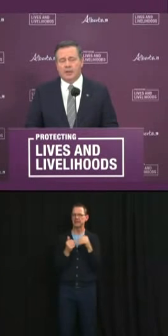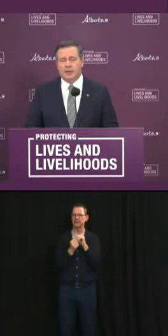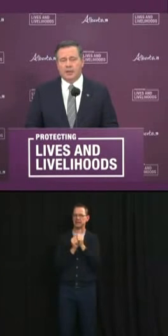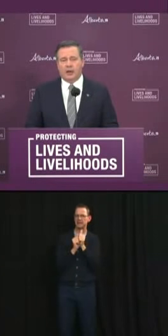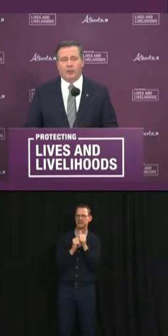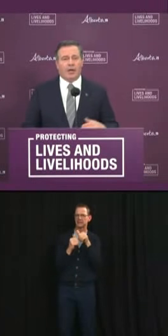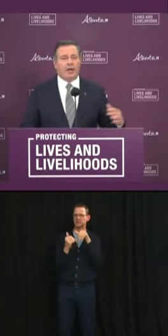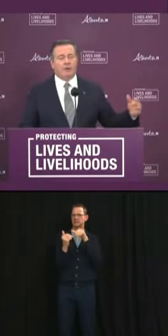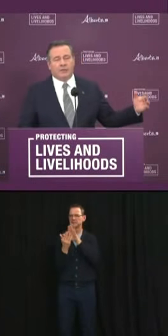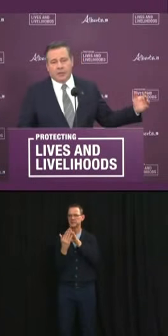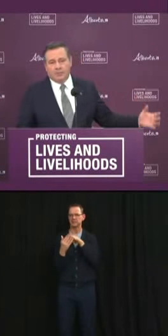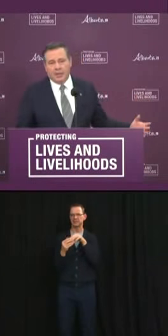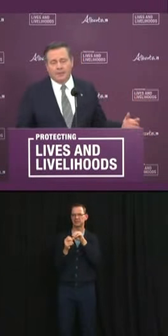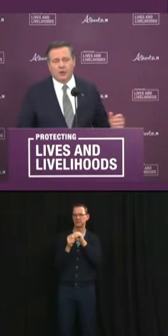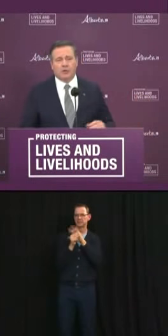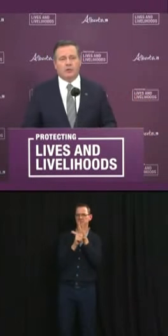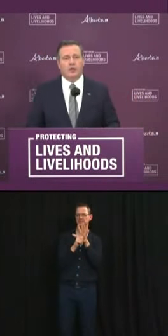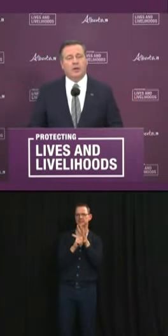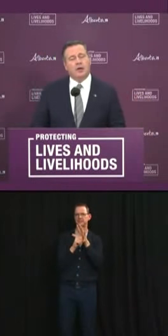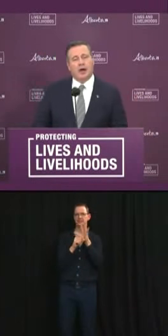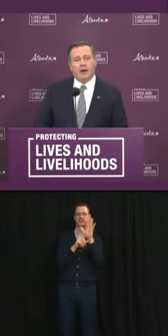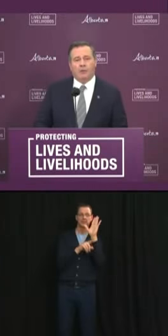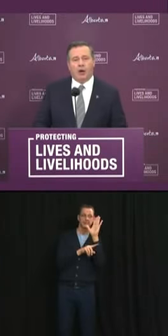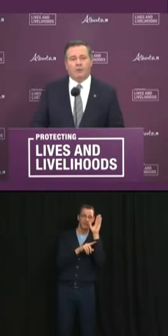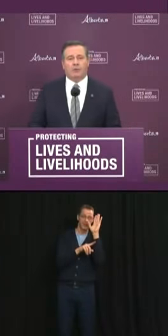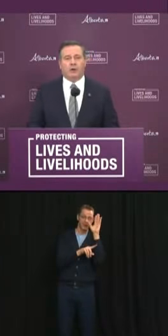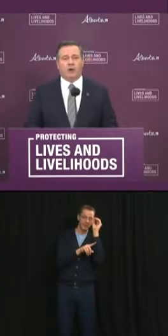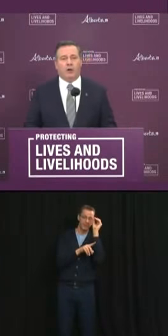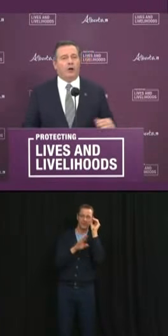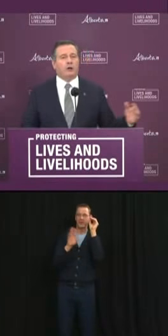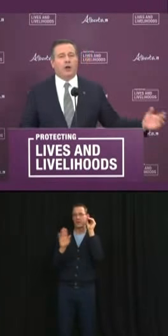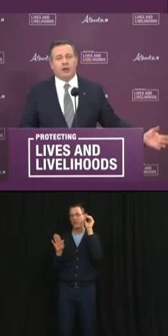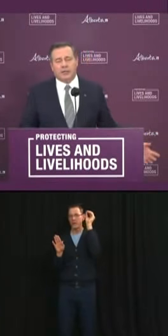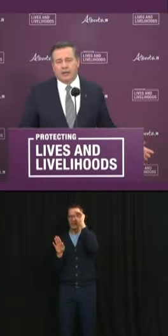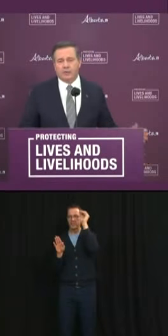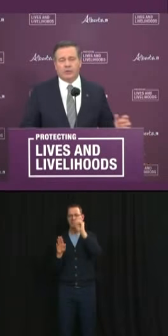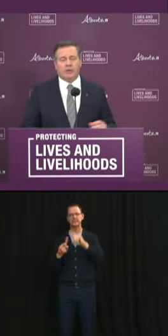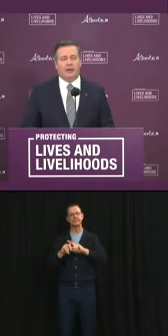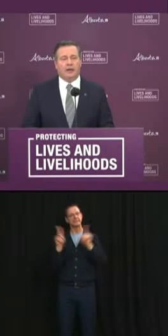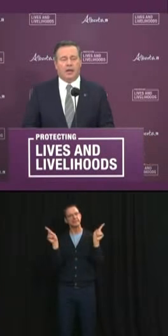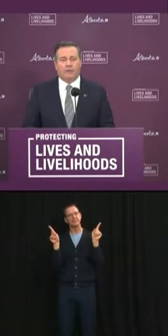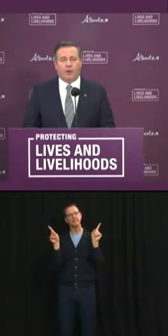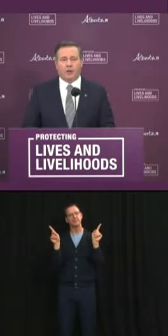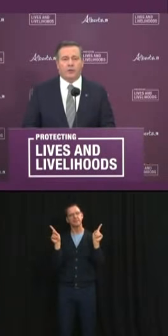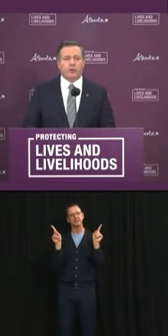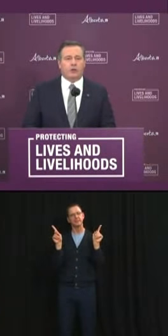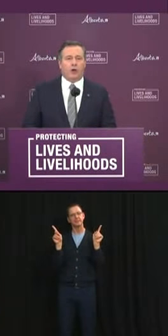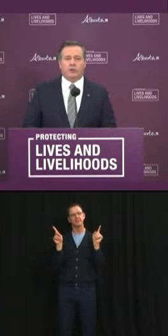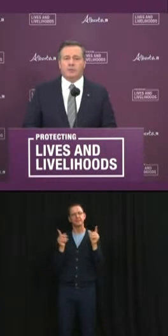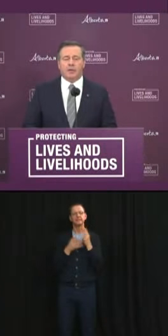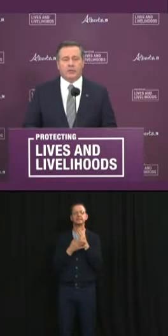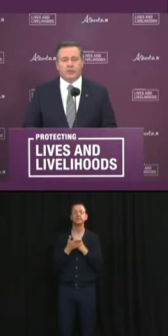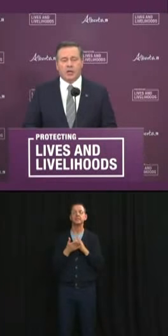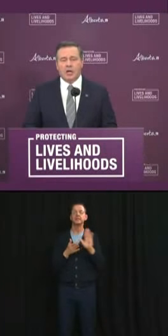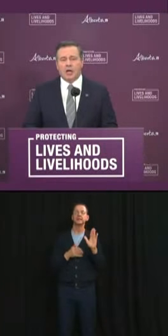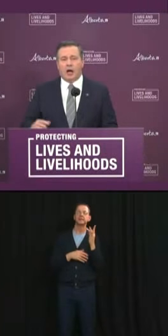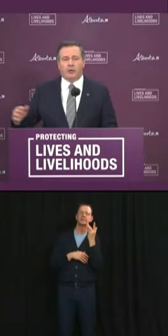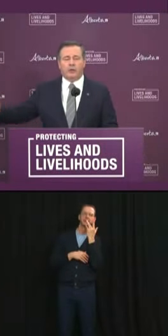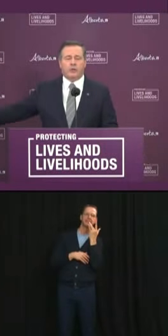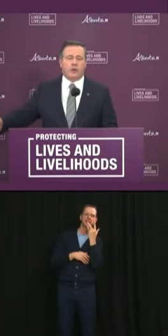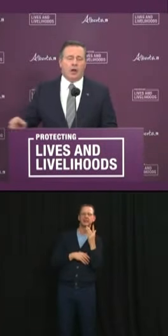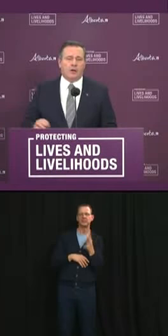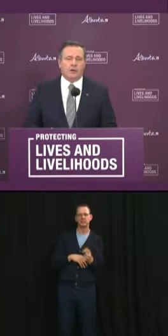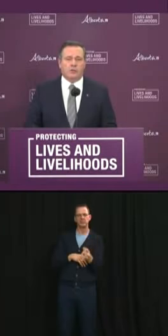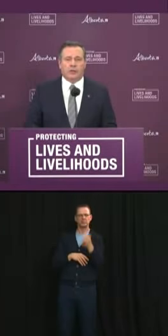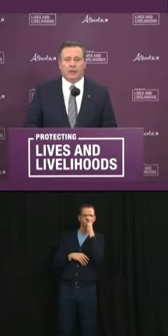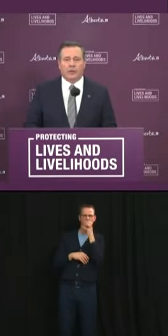pandemic. On the one hand, we have some people who want what are called hard lockdowns and have wanted those on a long-term basis.